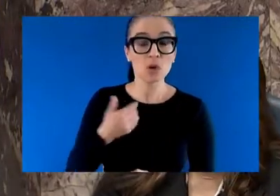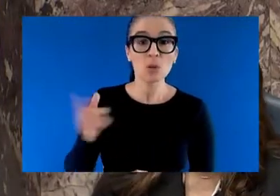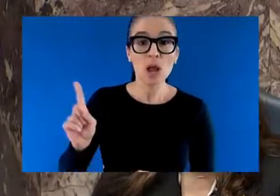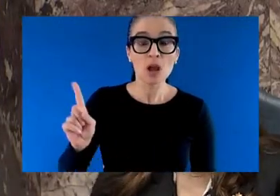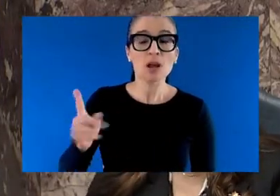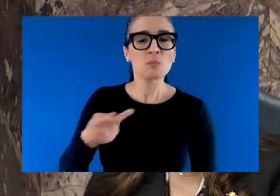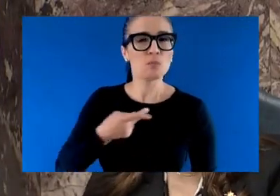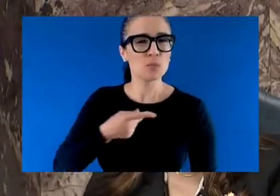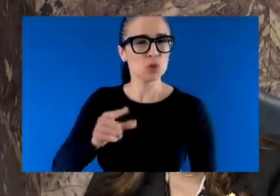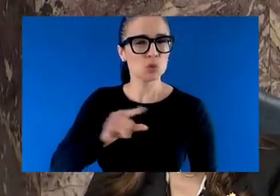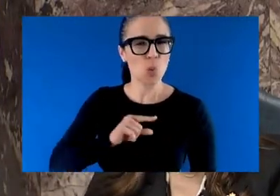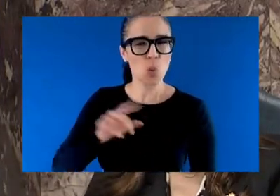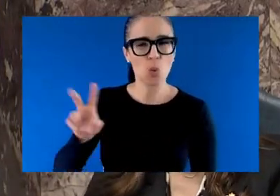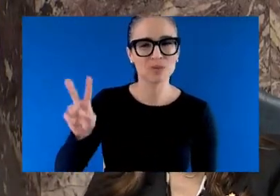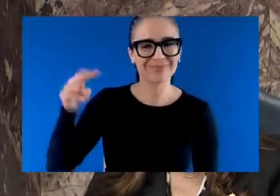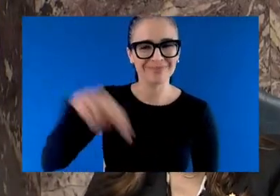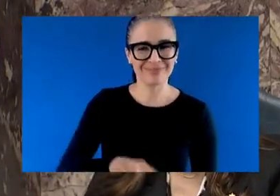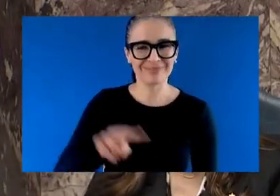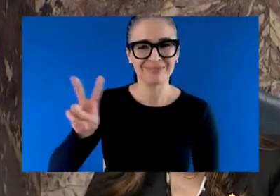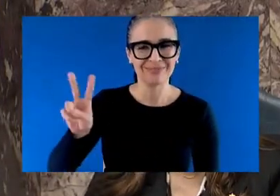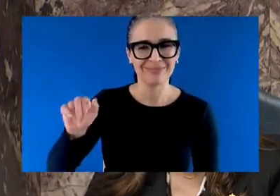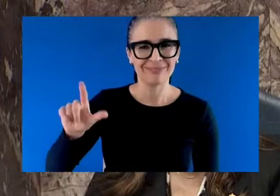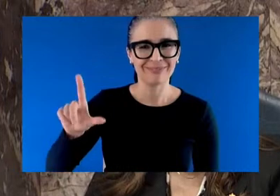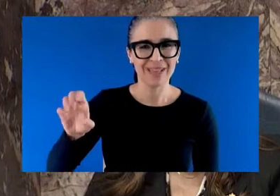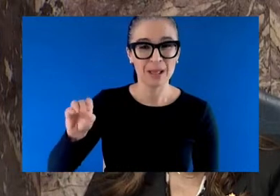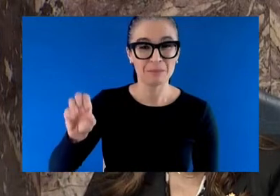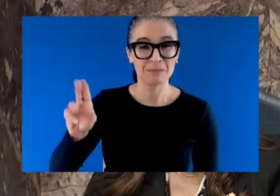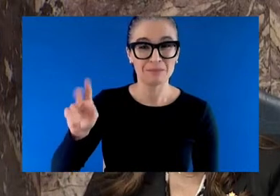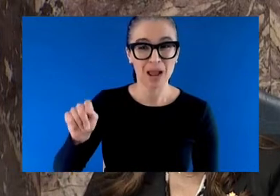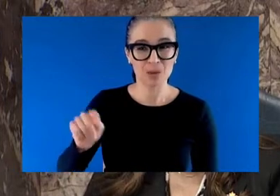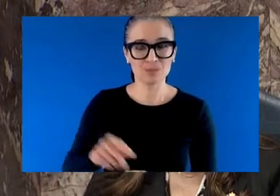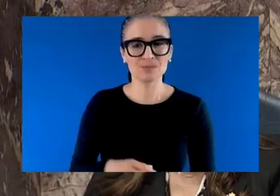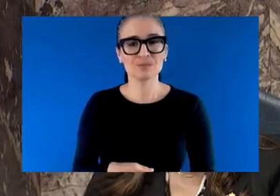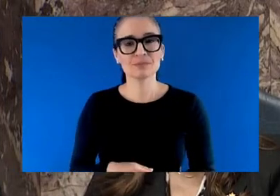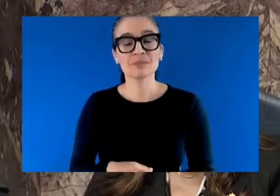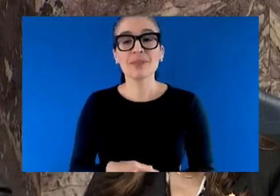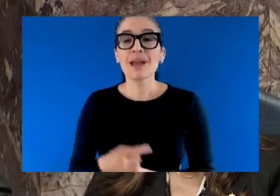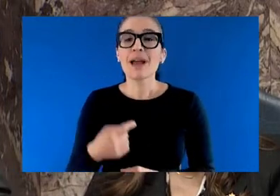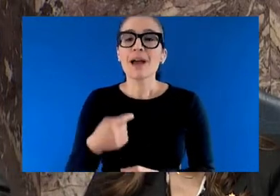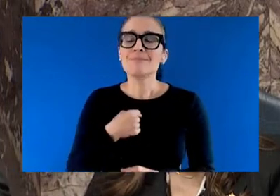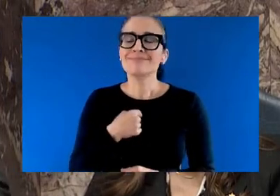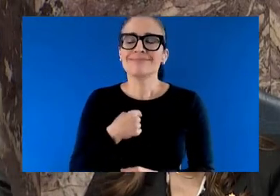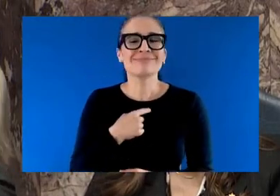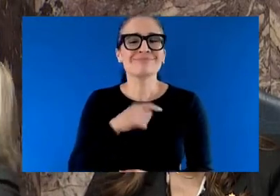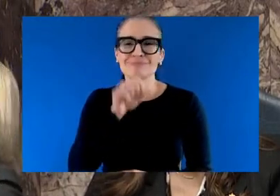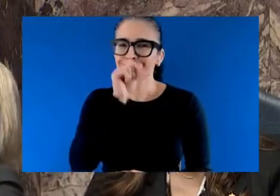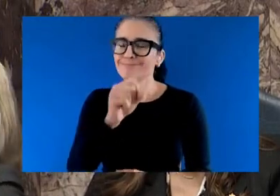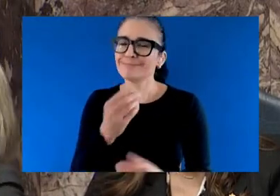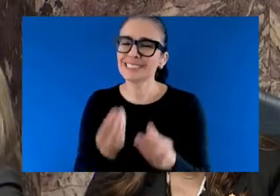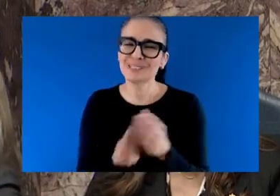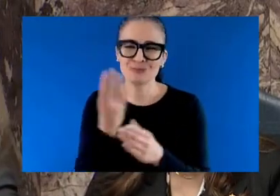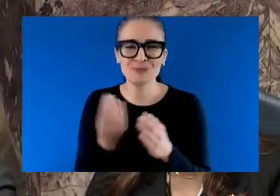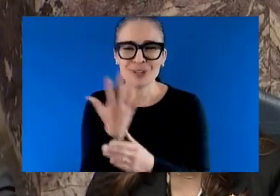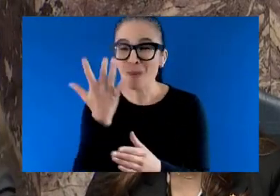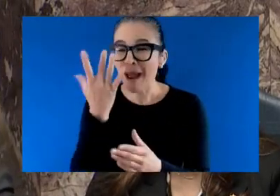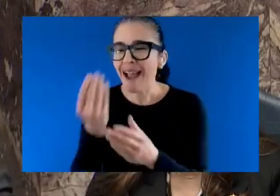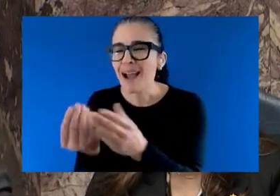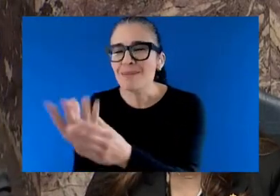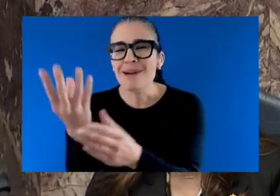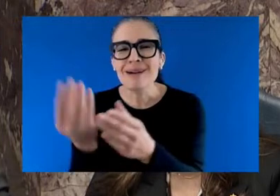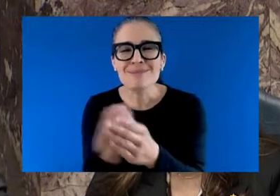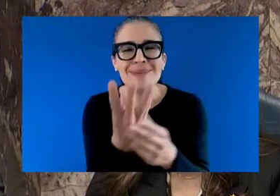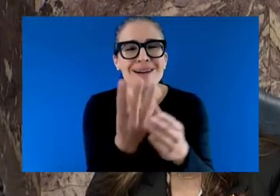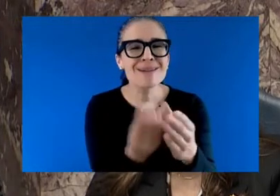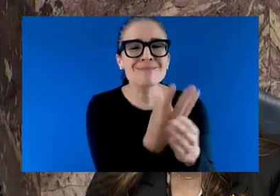flowers, especially daffodils. And we can find them not just in our gardens or around the legislative grounds, but as the symbol of the Canadian